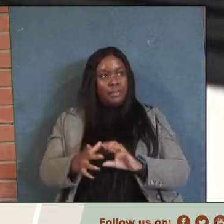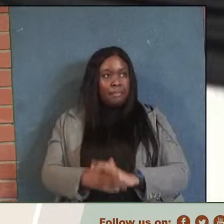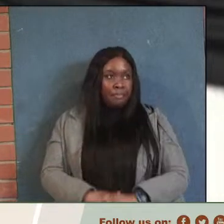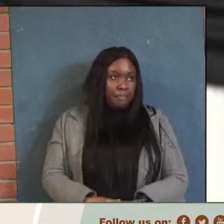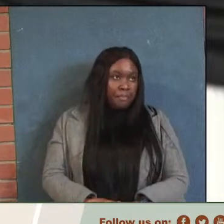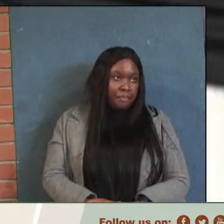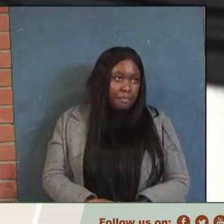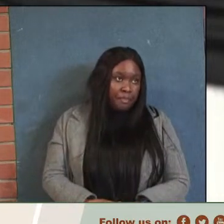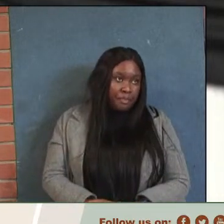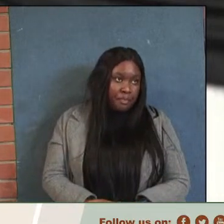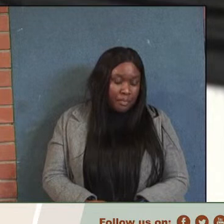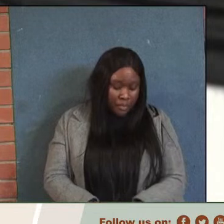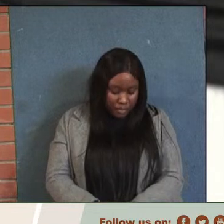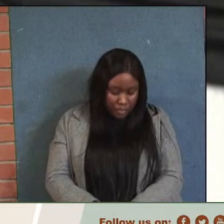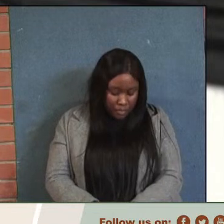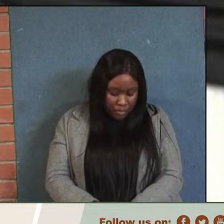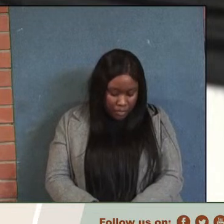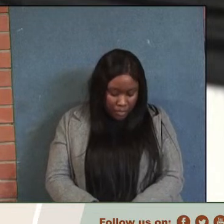say,